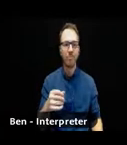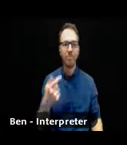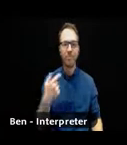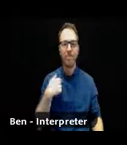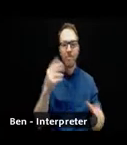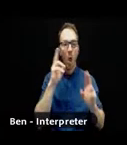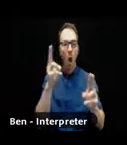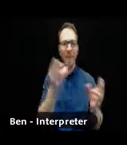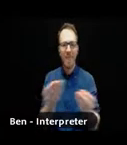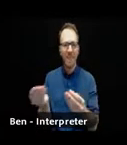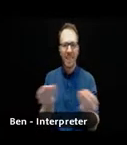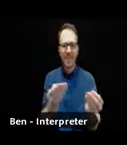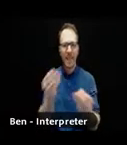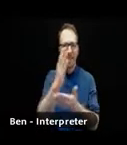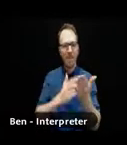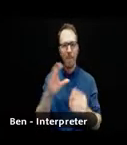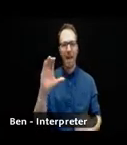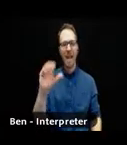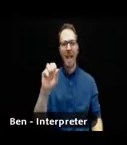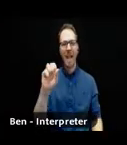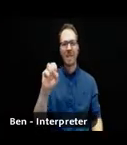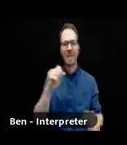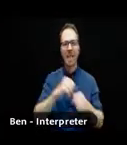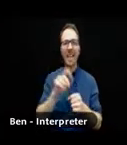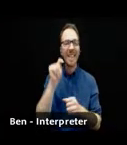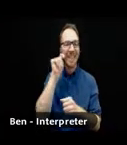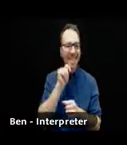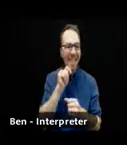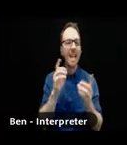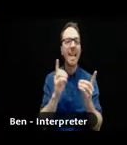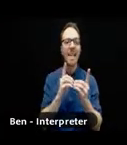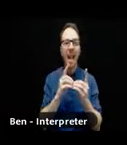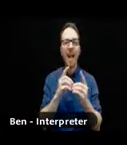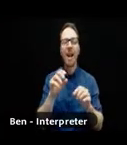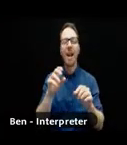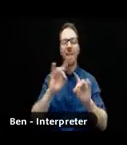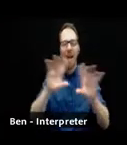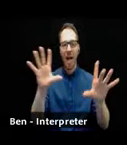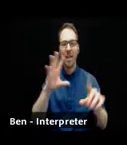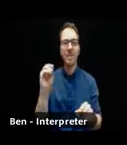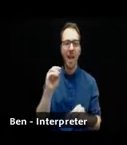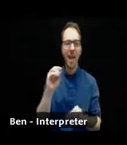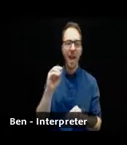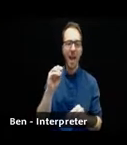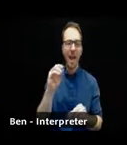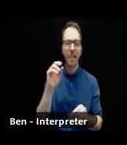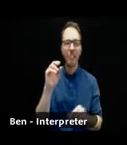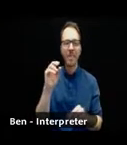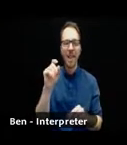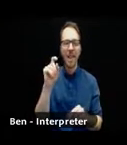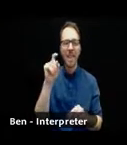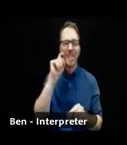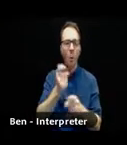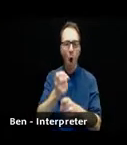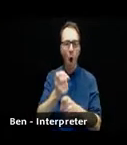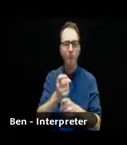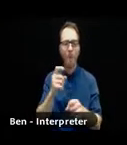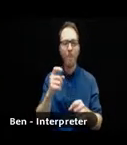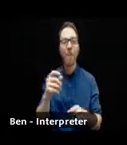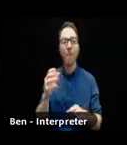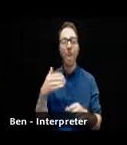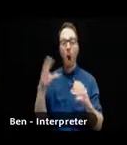a couple cases in teen dating violence and in sexual harm. Nuri Nusrak, who is a coworker of mine, has done more work in sexual